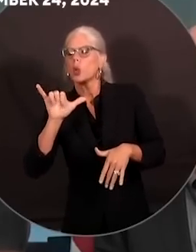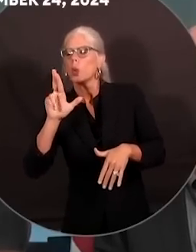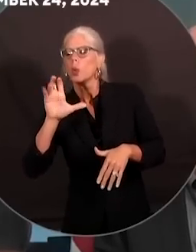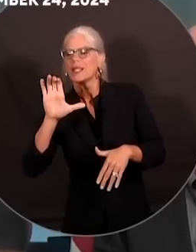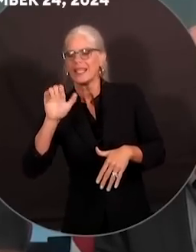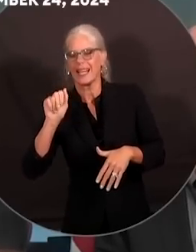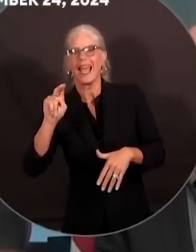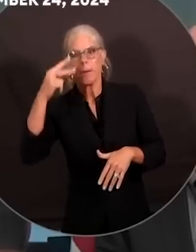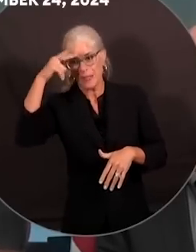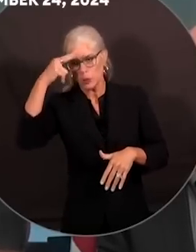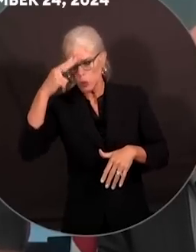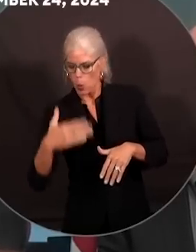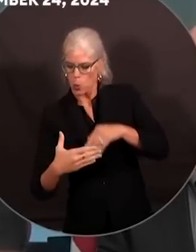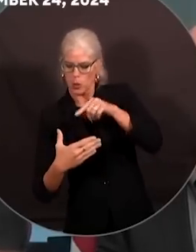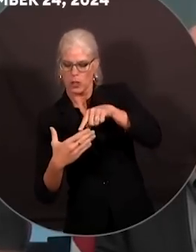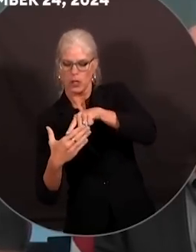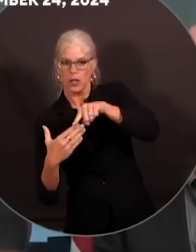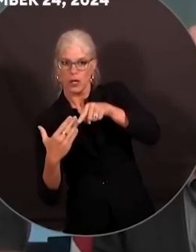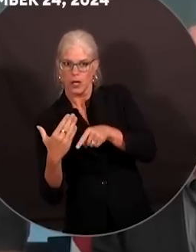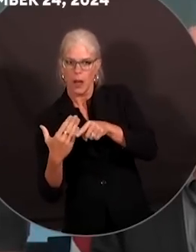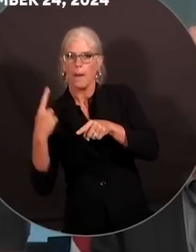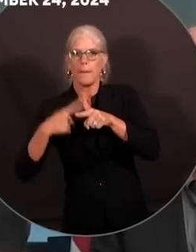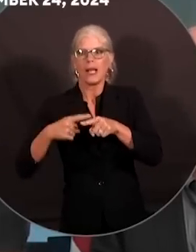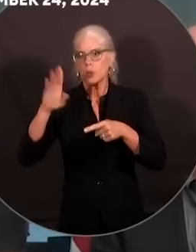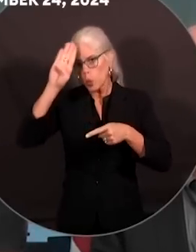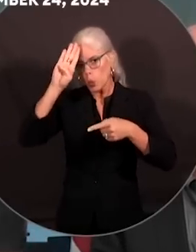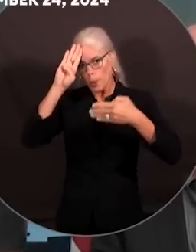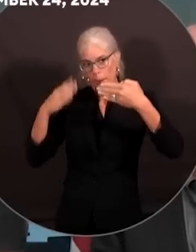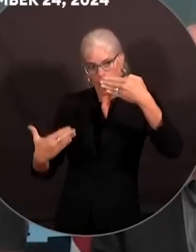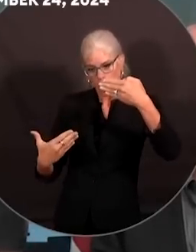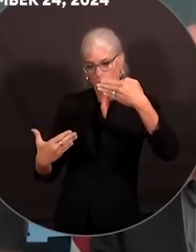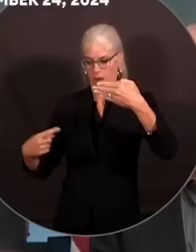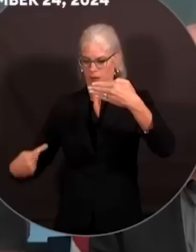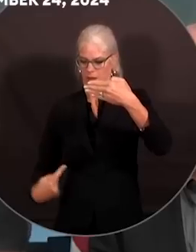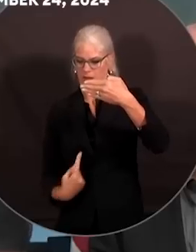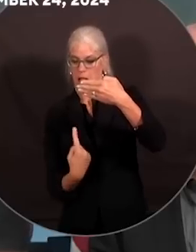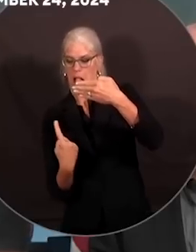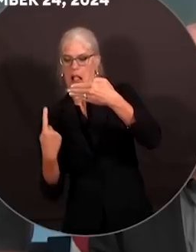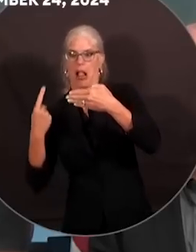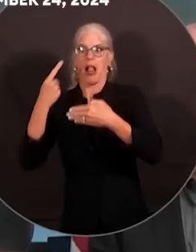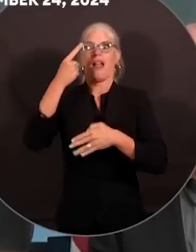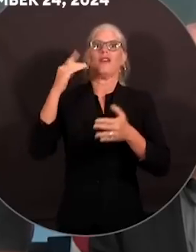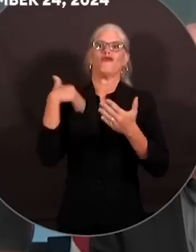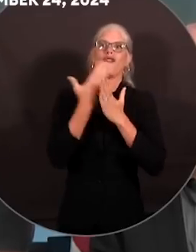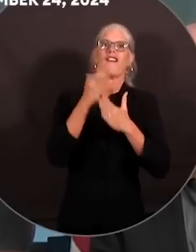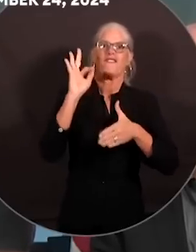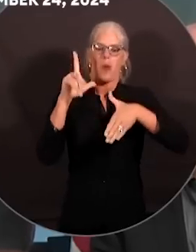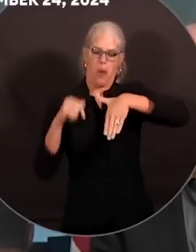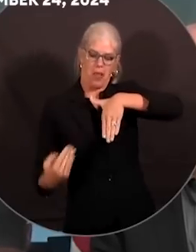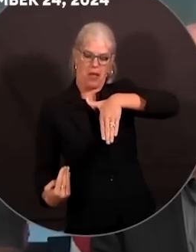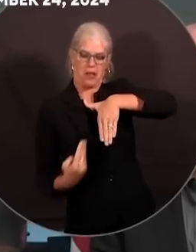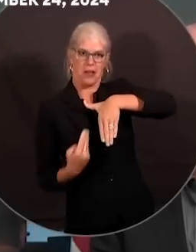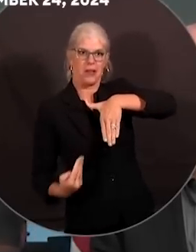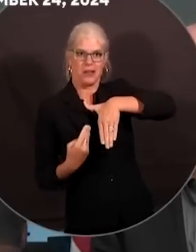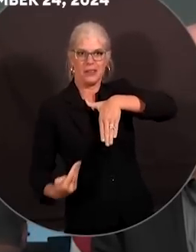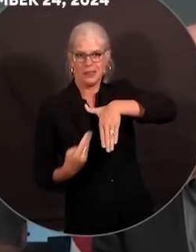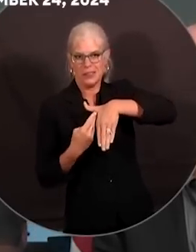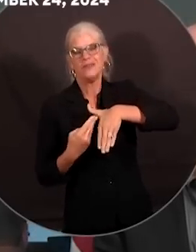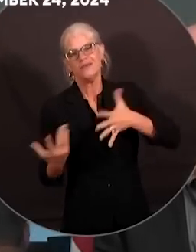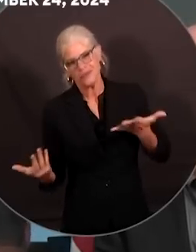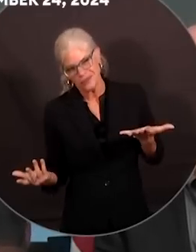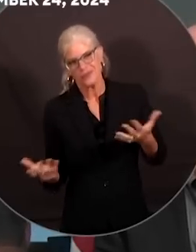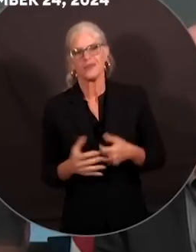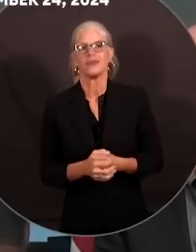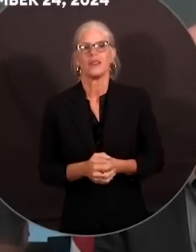Mexico. The Big Bend and Panhandle should be especially prepared for a direct impact. We just got some model runs this